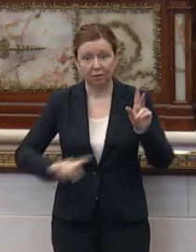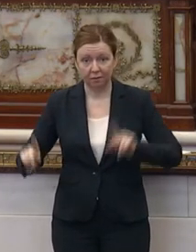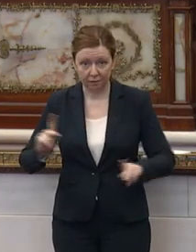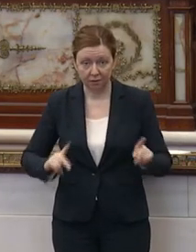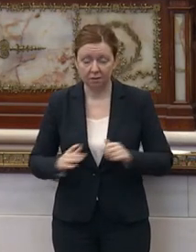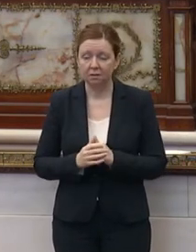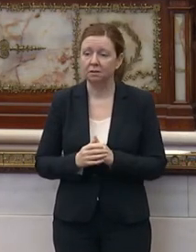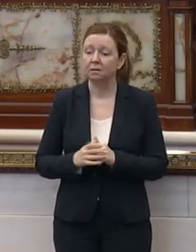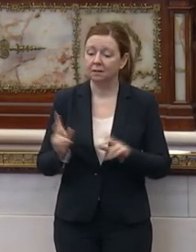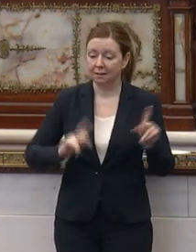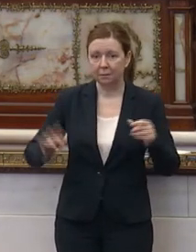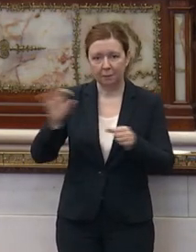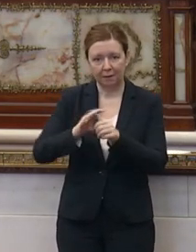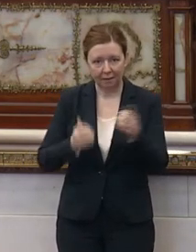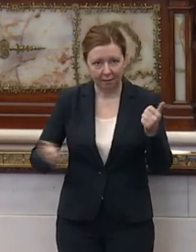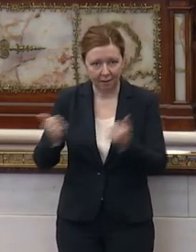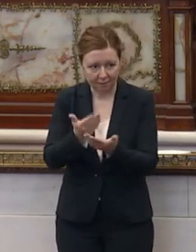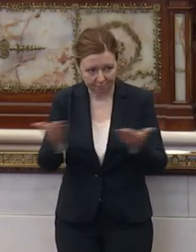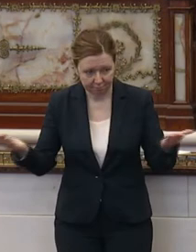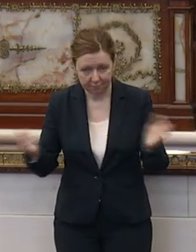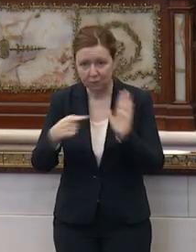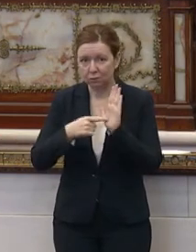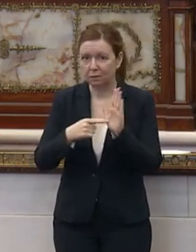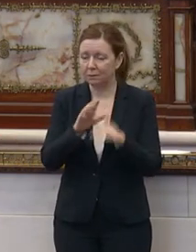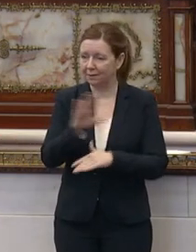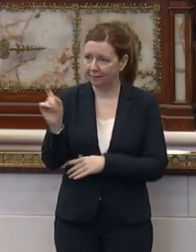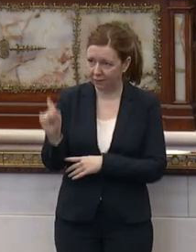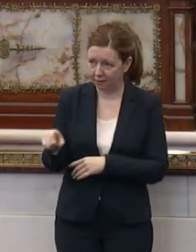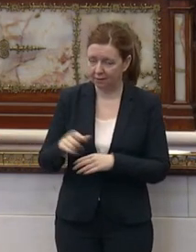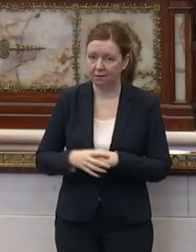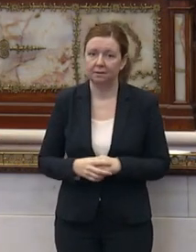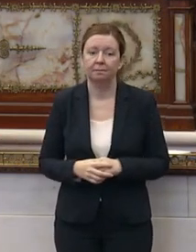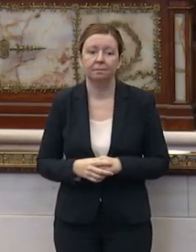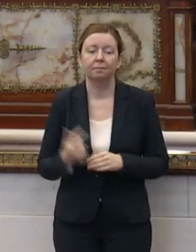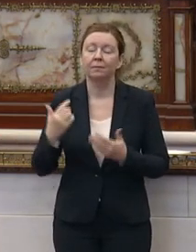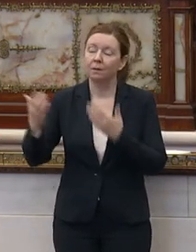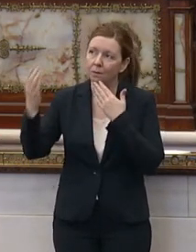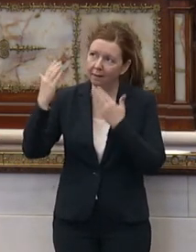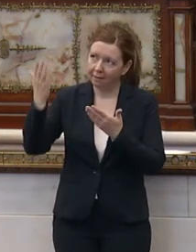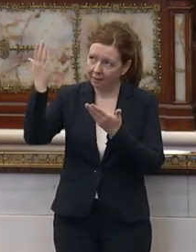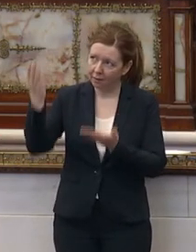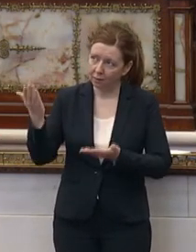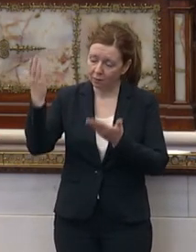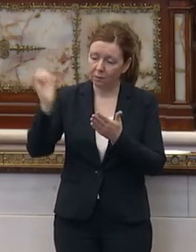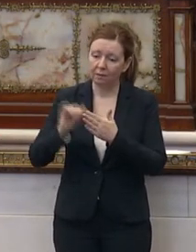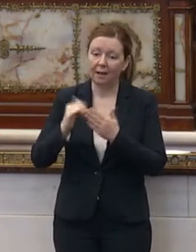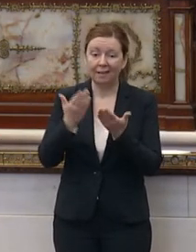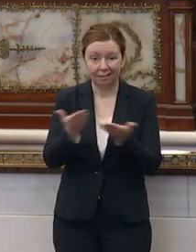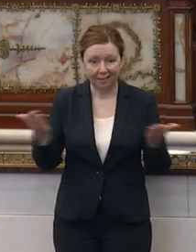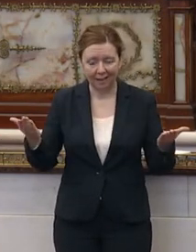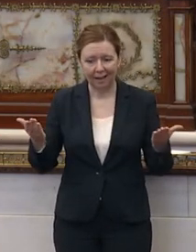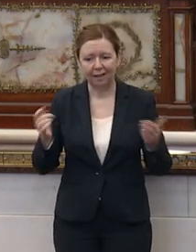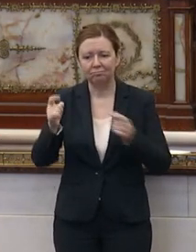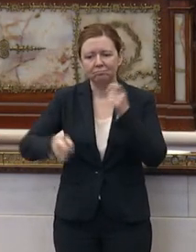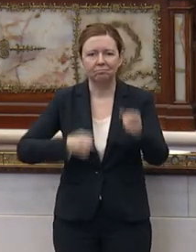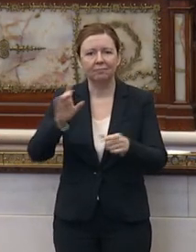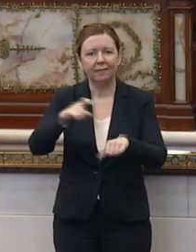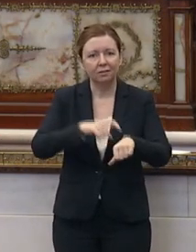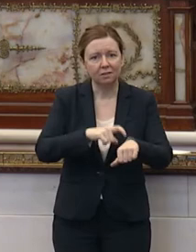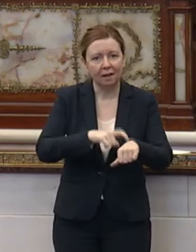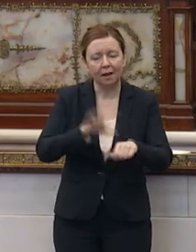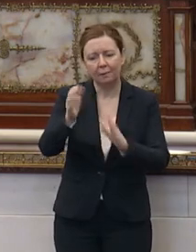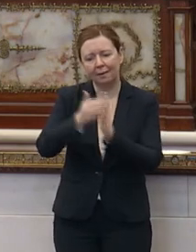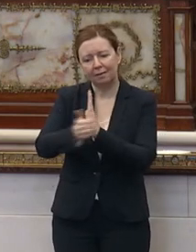been elected by the people to represent their needs. We thank you that they are giving of their time and